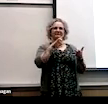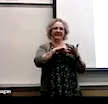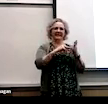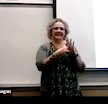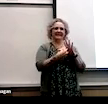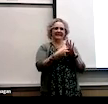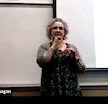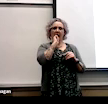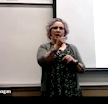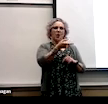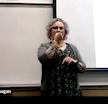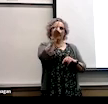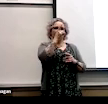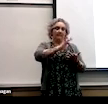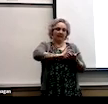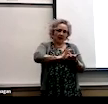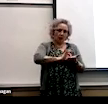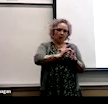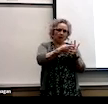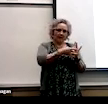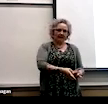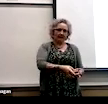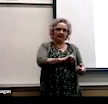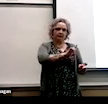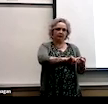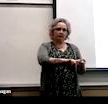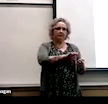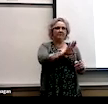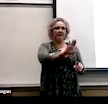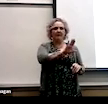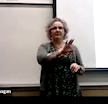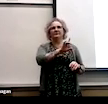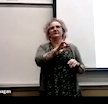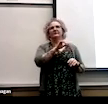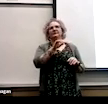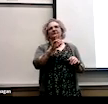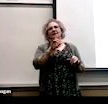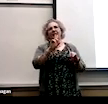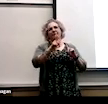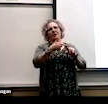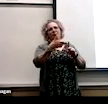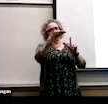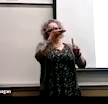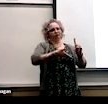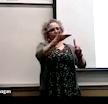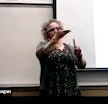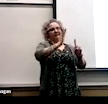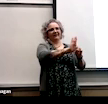specific things, we're looking at things that span across the important elements of an individual's life.